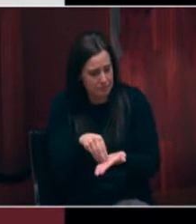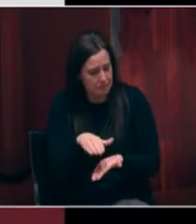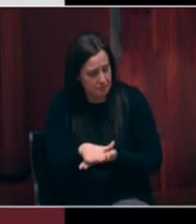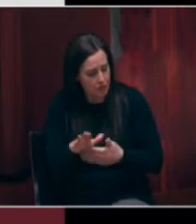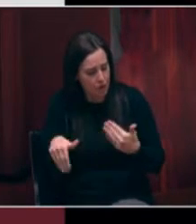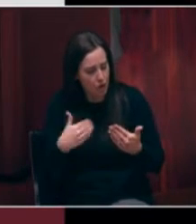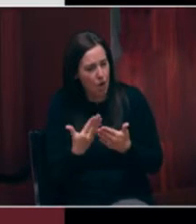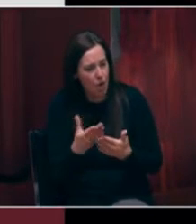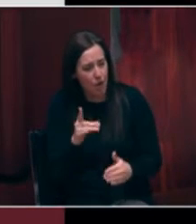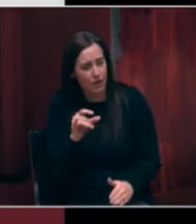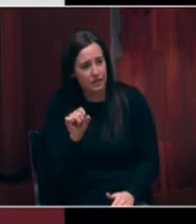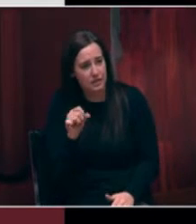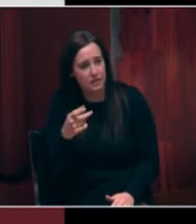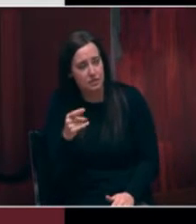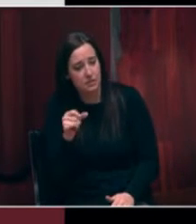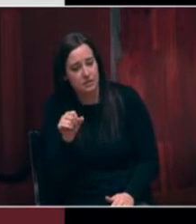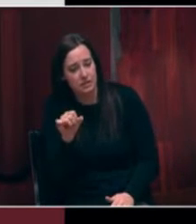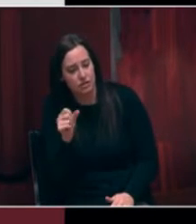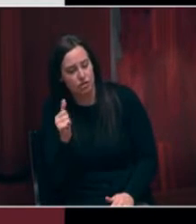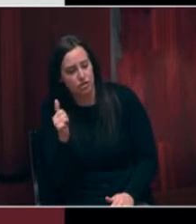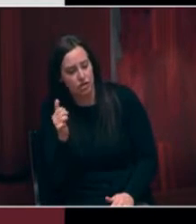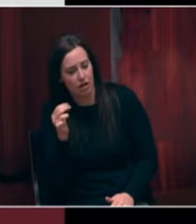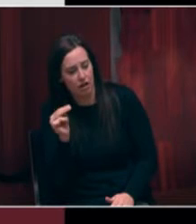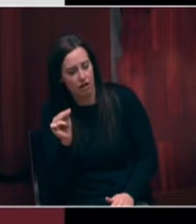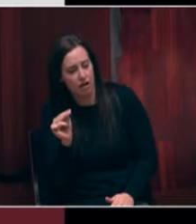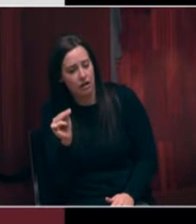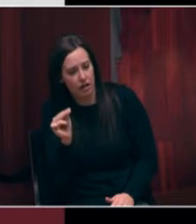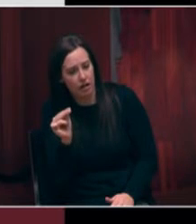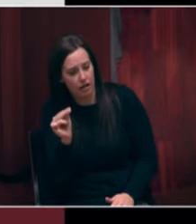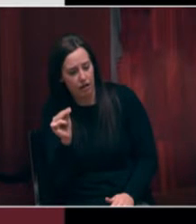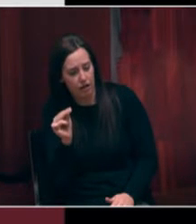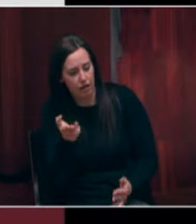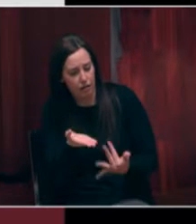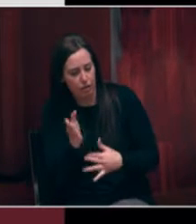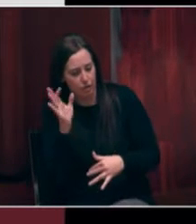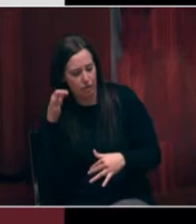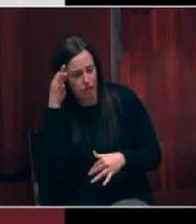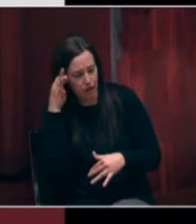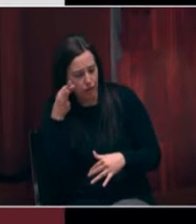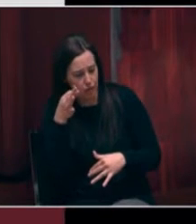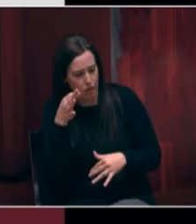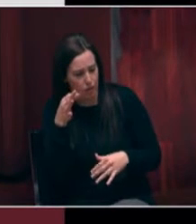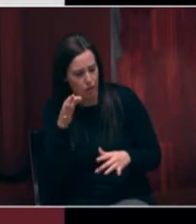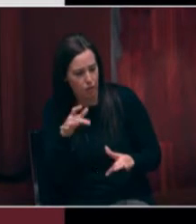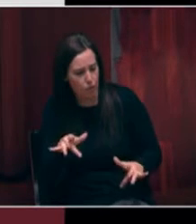authorities that are in use within the Federal Record Centers program.